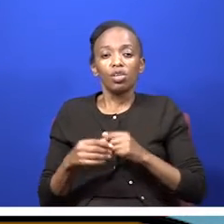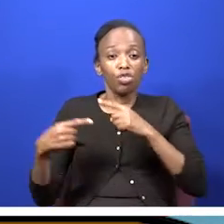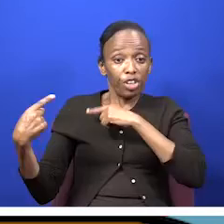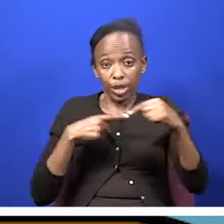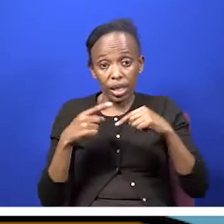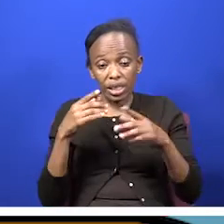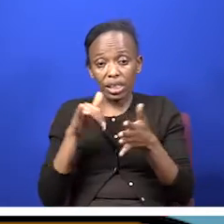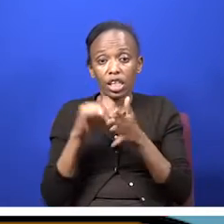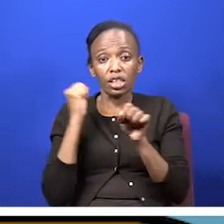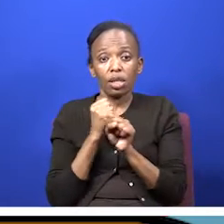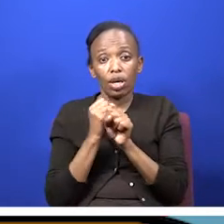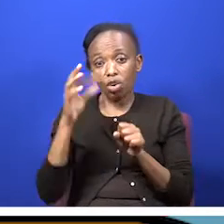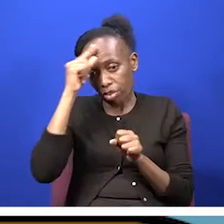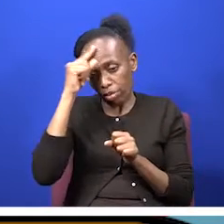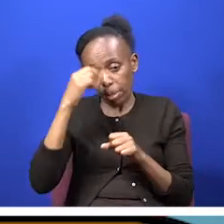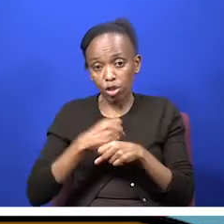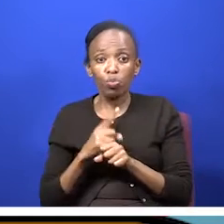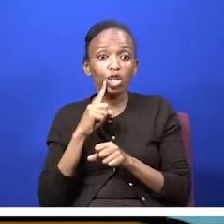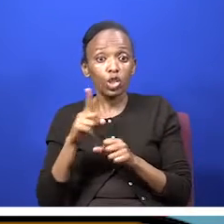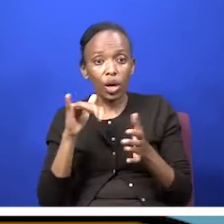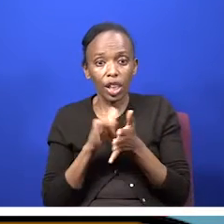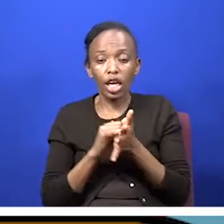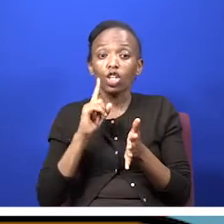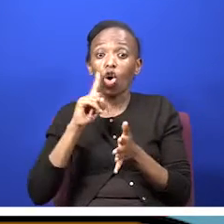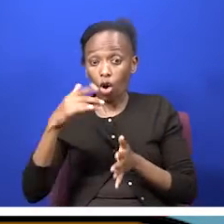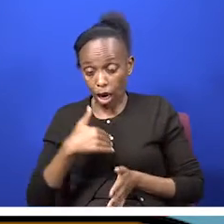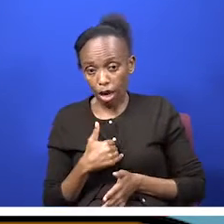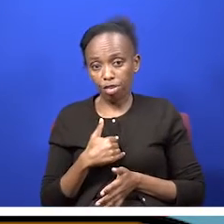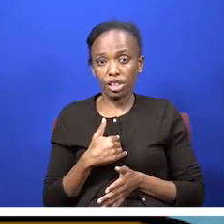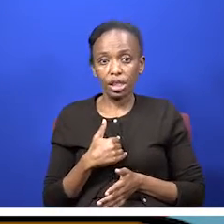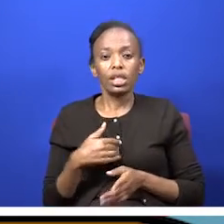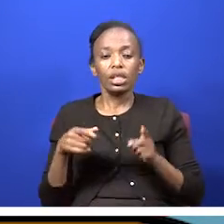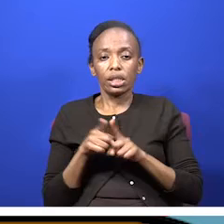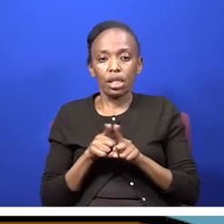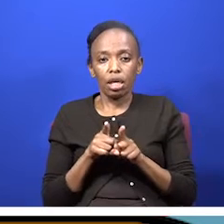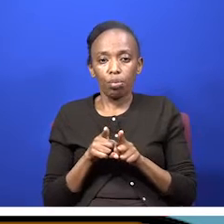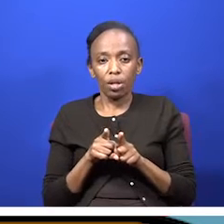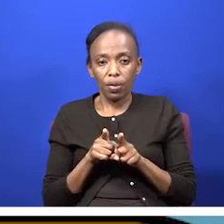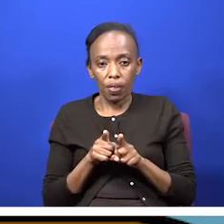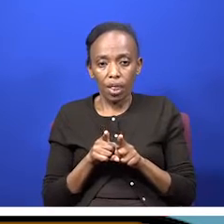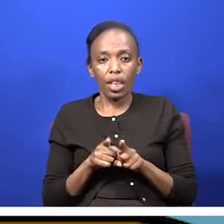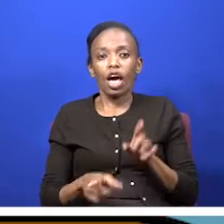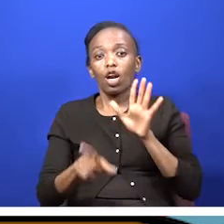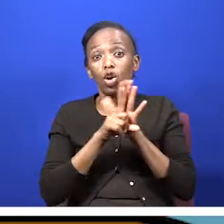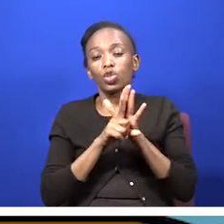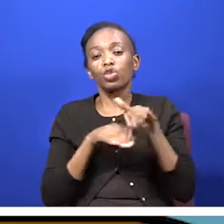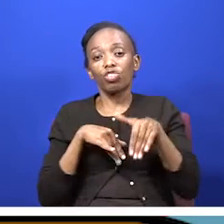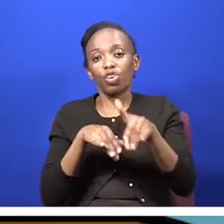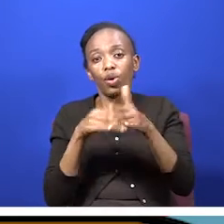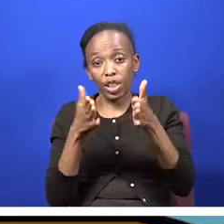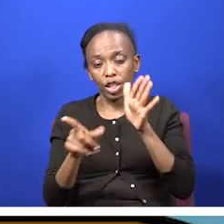yes. Mm-hmm. So it is the work of government to ensure there is order and there are laws to